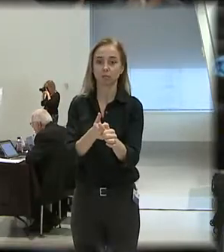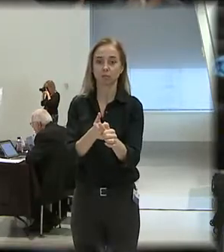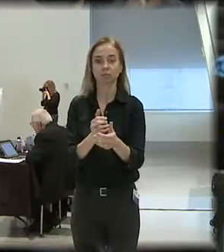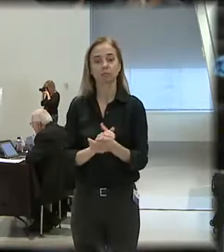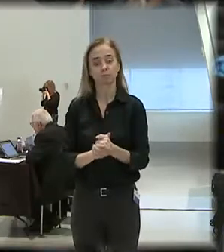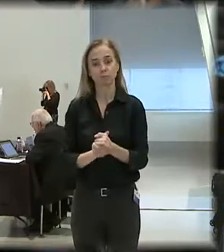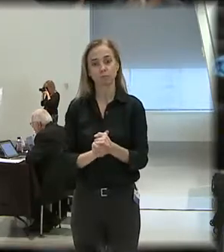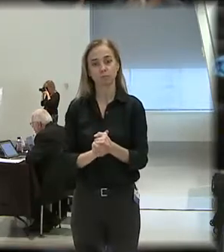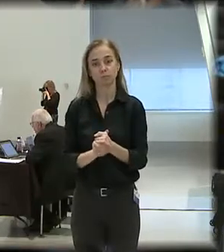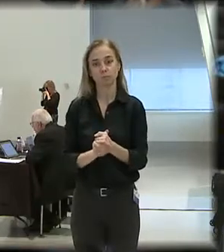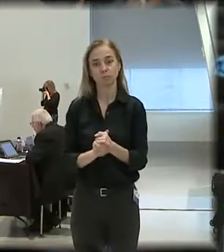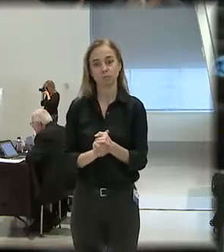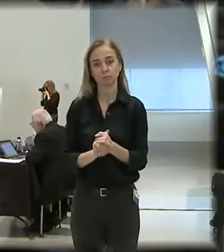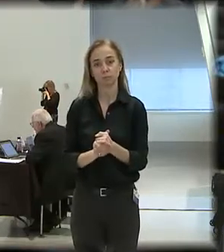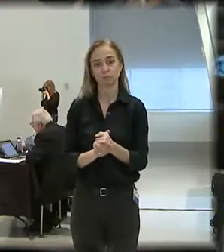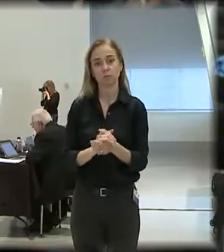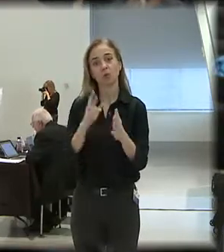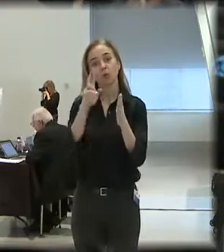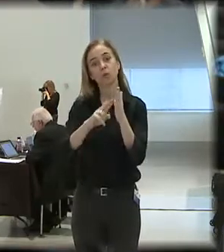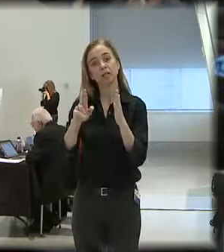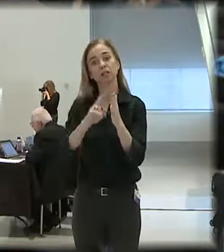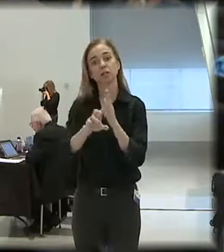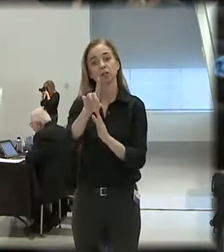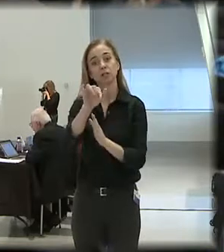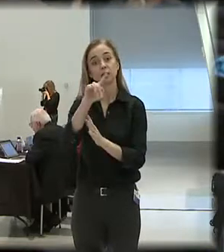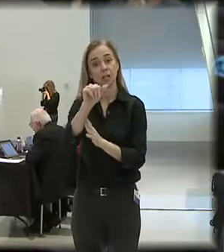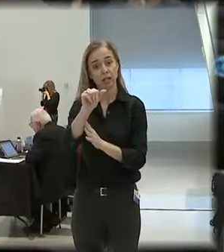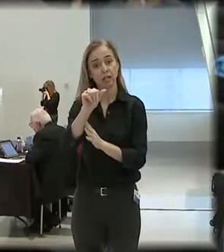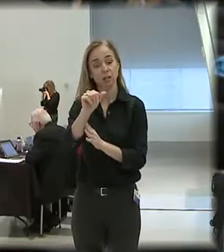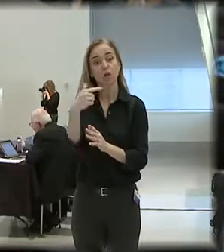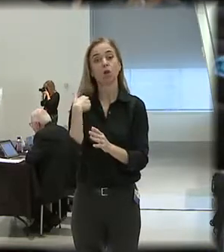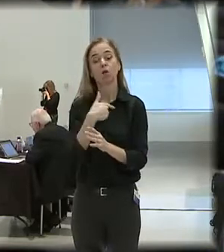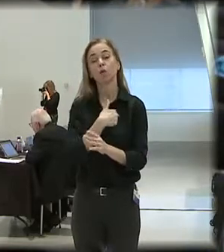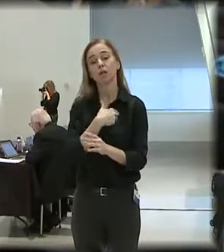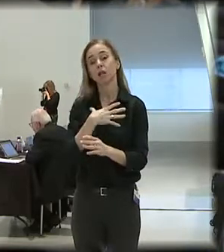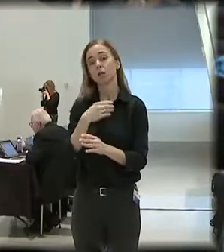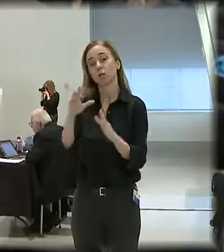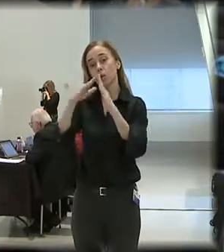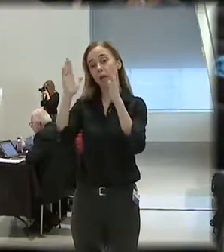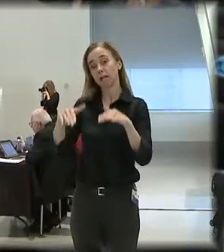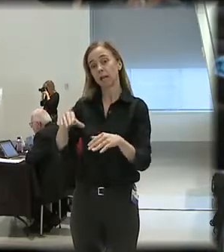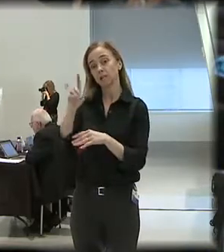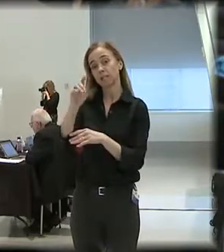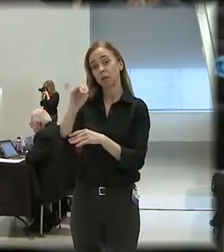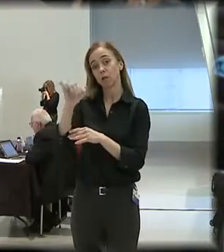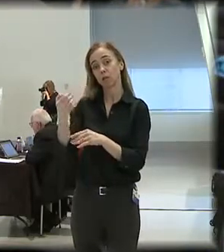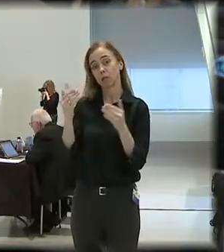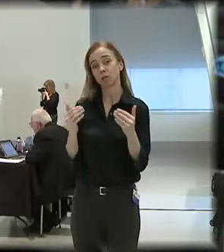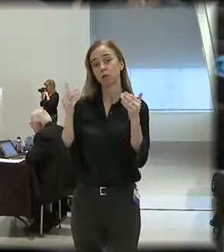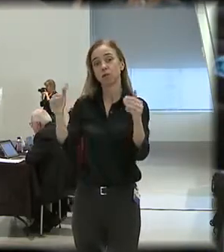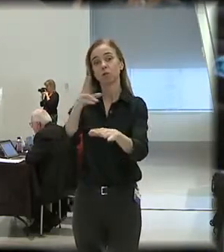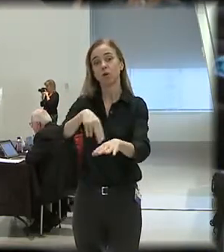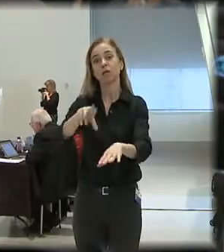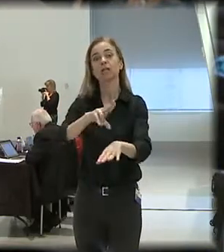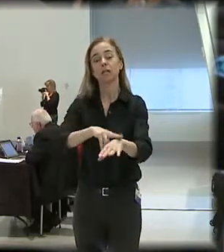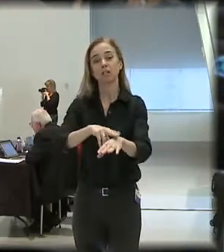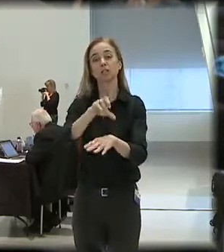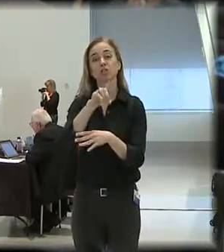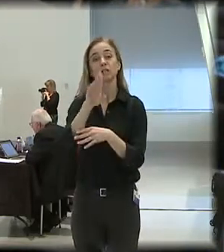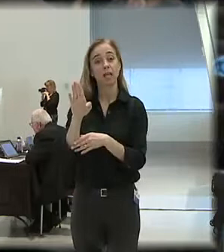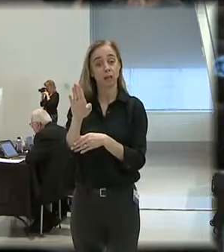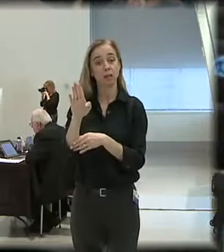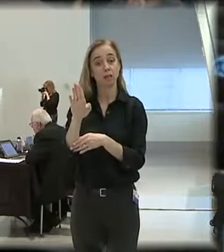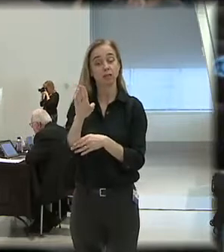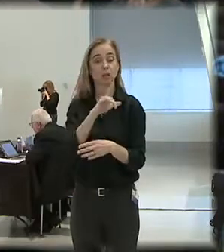hand. And research and data collection. We urge the White House and the Department of Justice to move forward with a national database